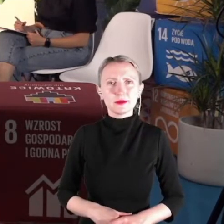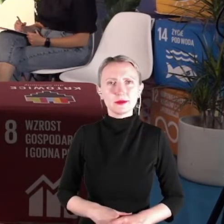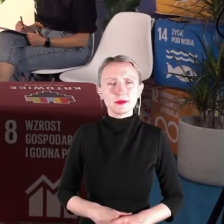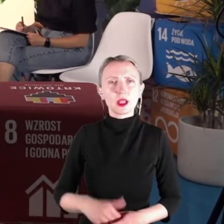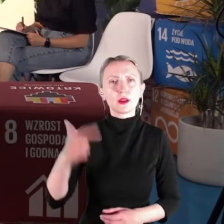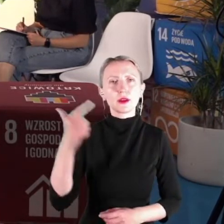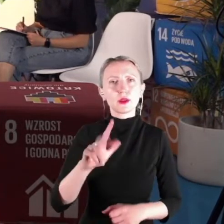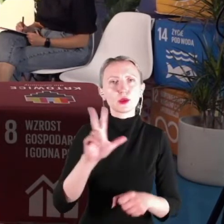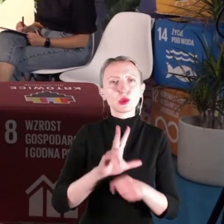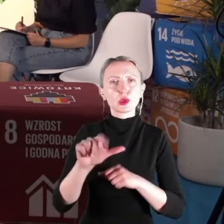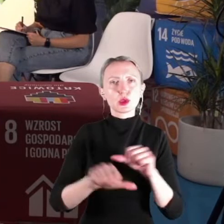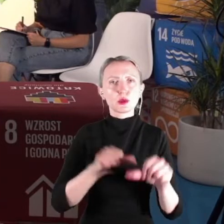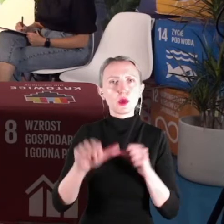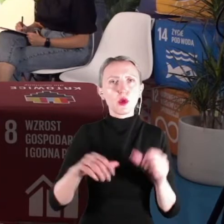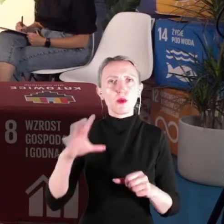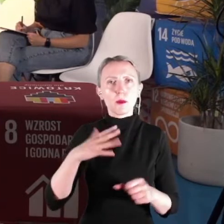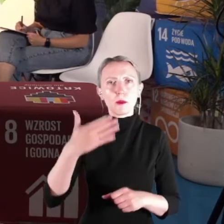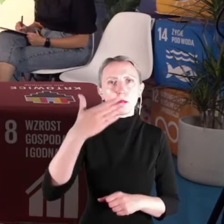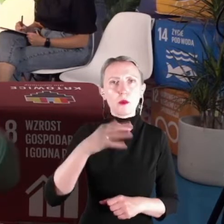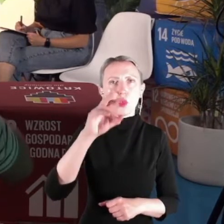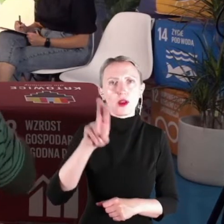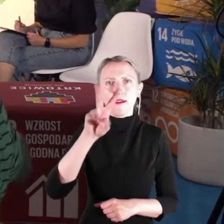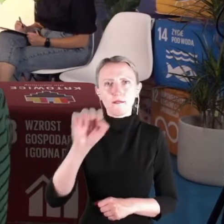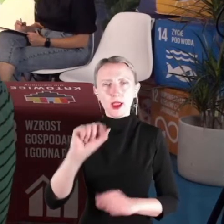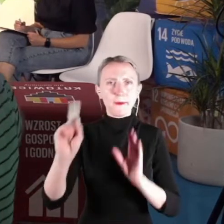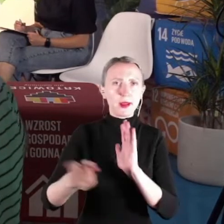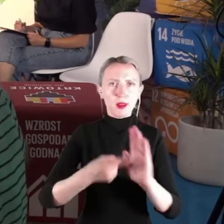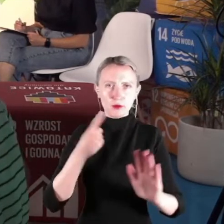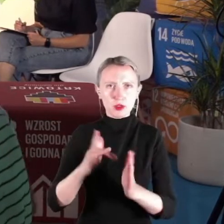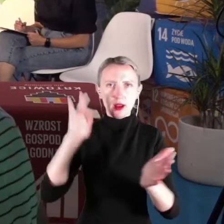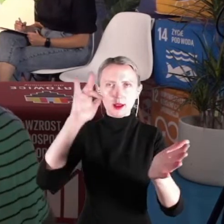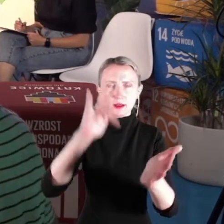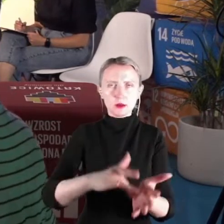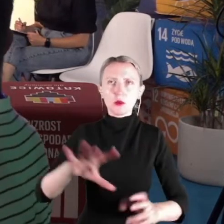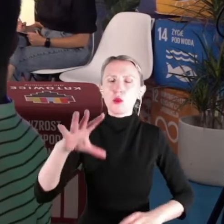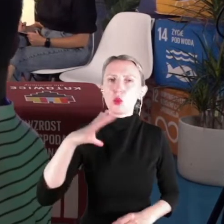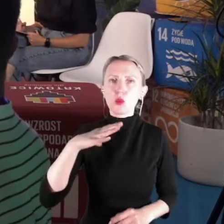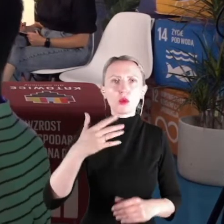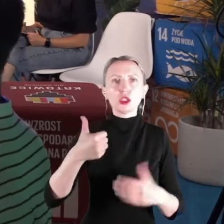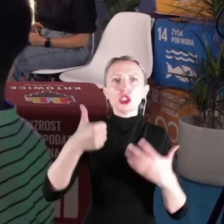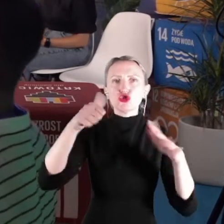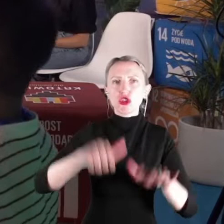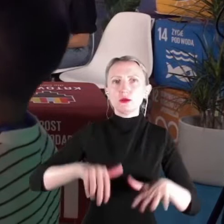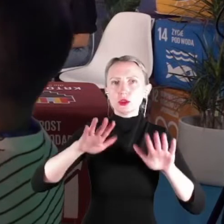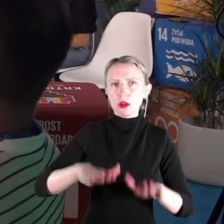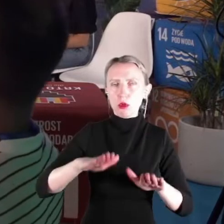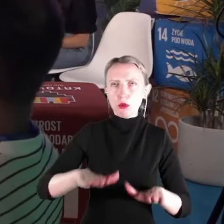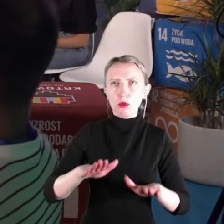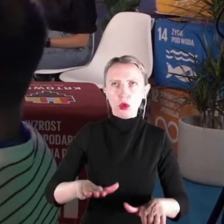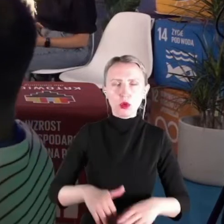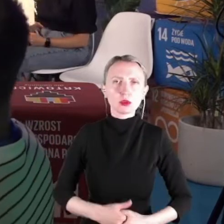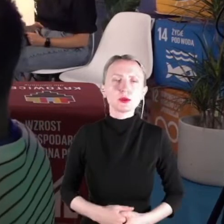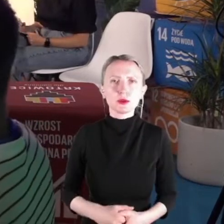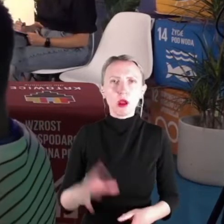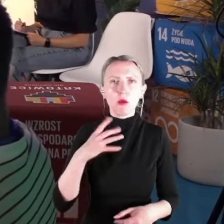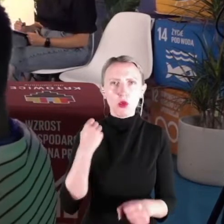by chance, we remained for half a year and realized extensive field studies to get a deeper understanding of life in the neighborhood and the role of